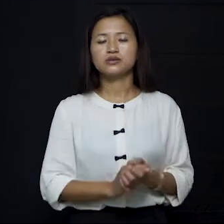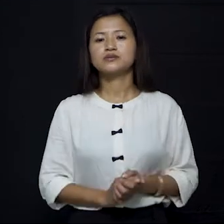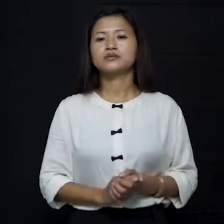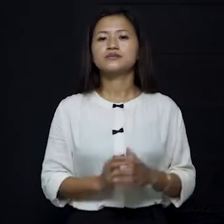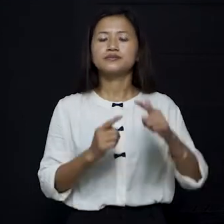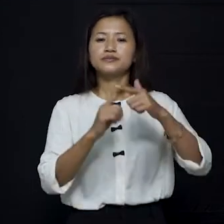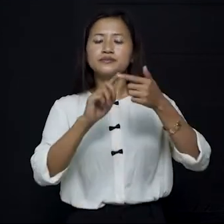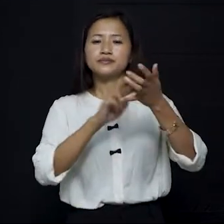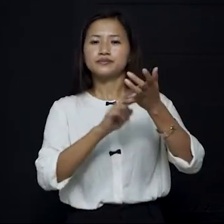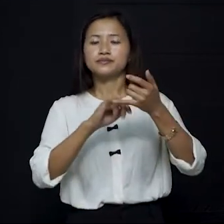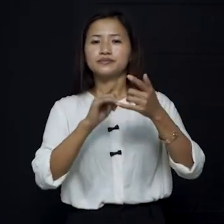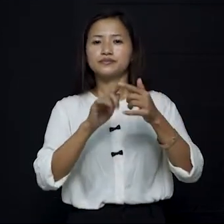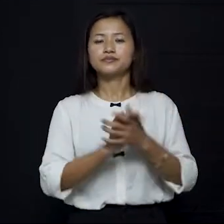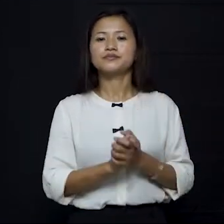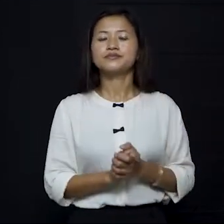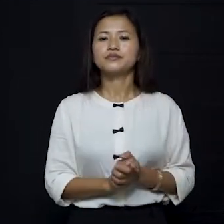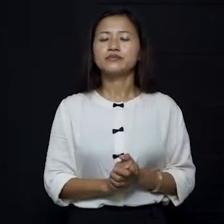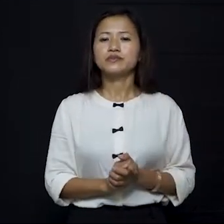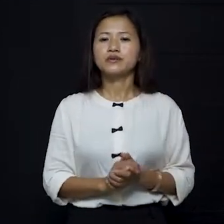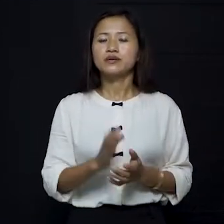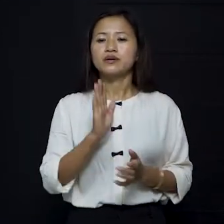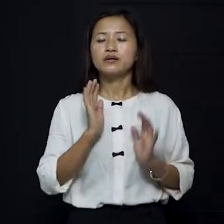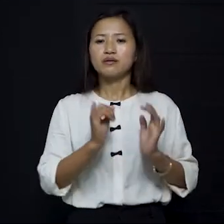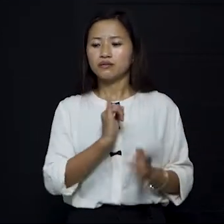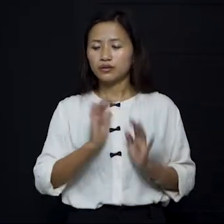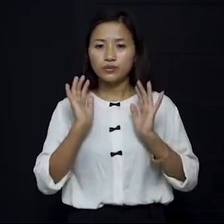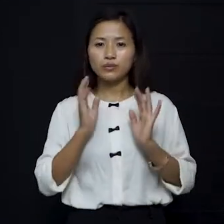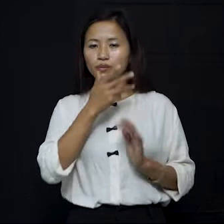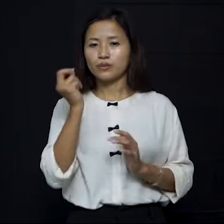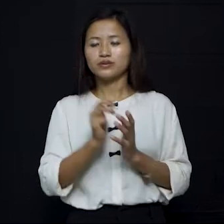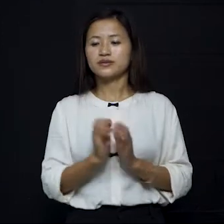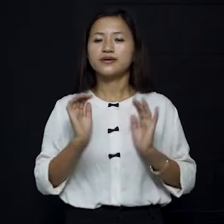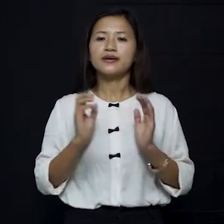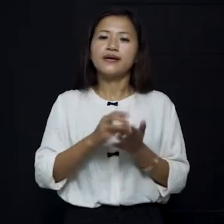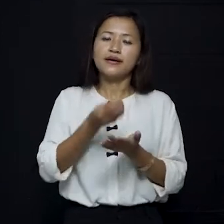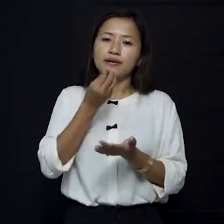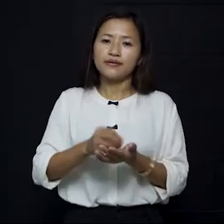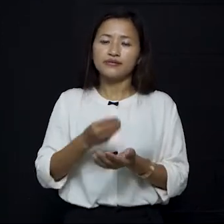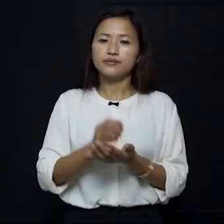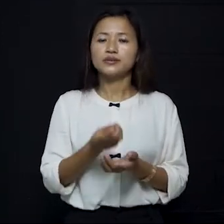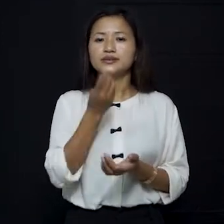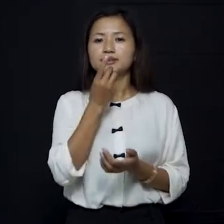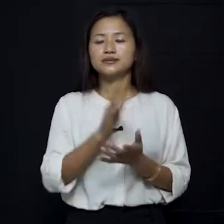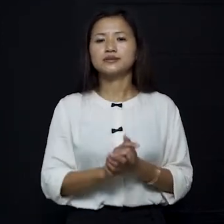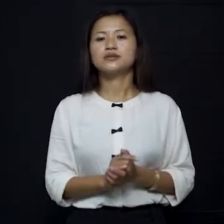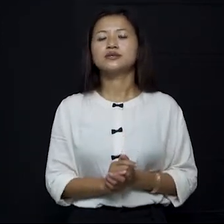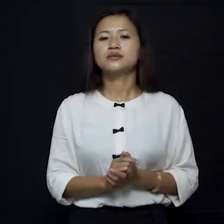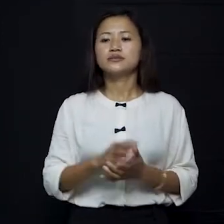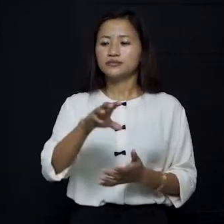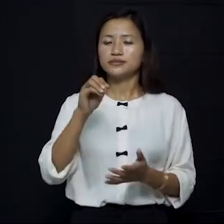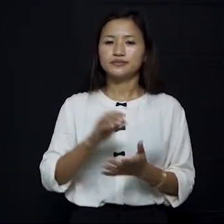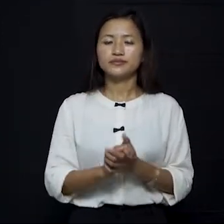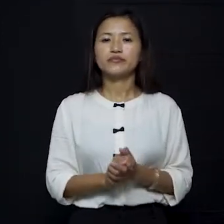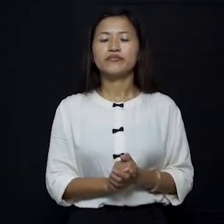tense. She was, I was having my dinner when she came in. Came in was not taken place